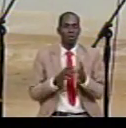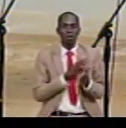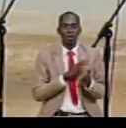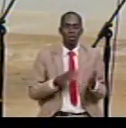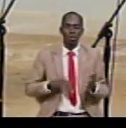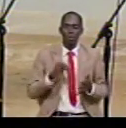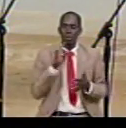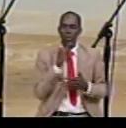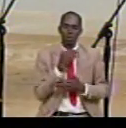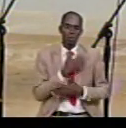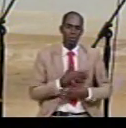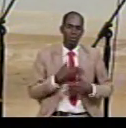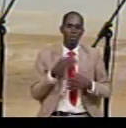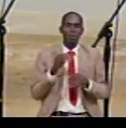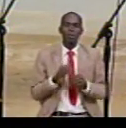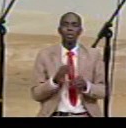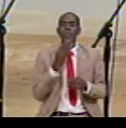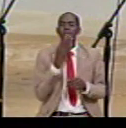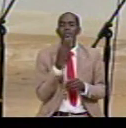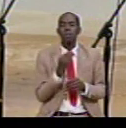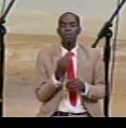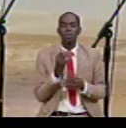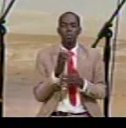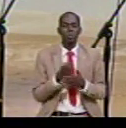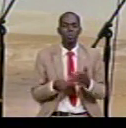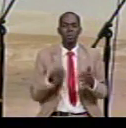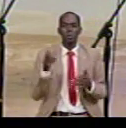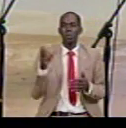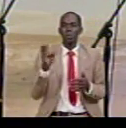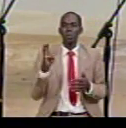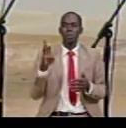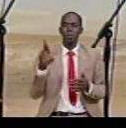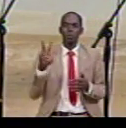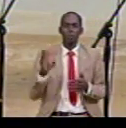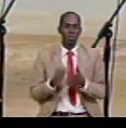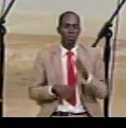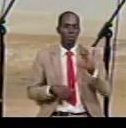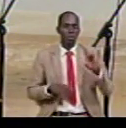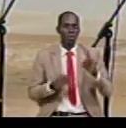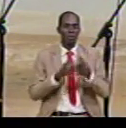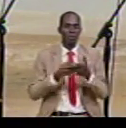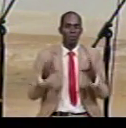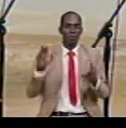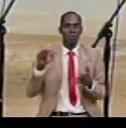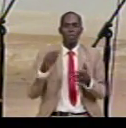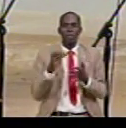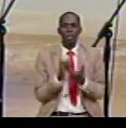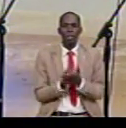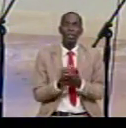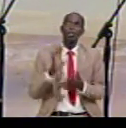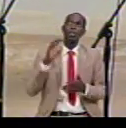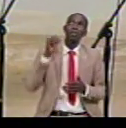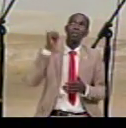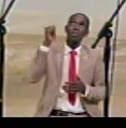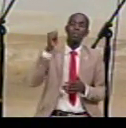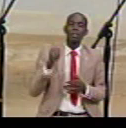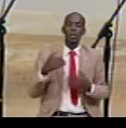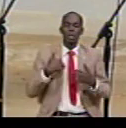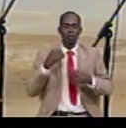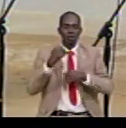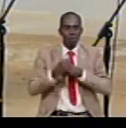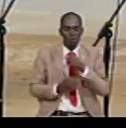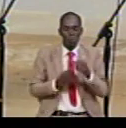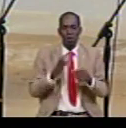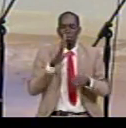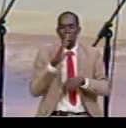verse 18, the Bible says, for in that he himself had suffered, being tempted, he is able to succor